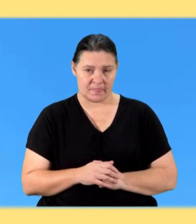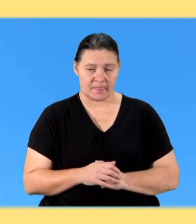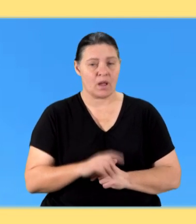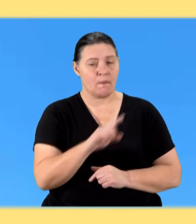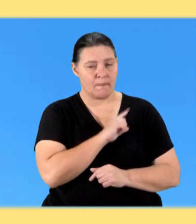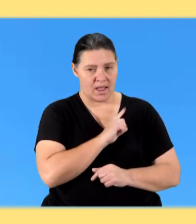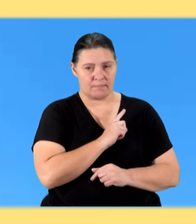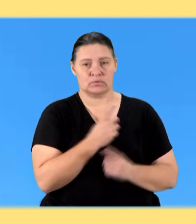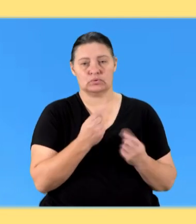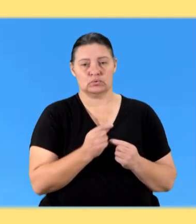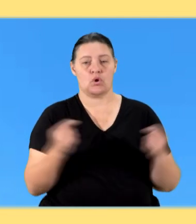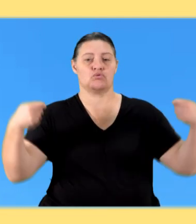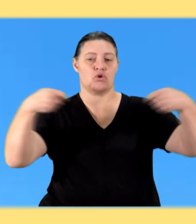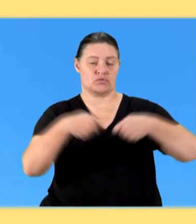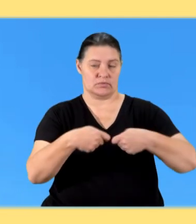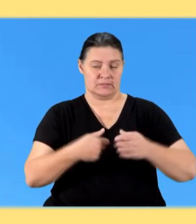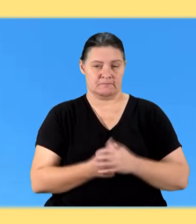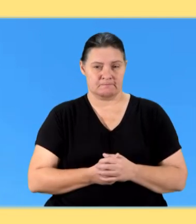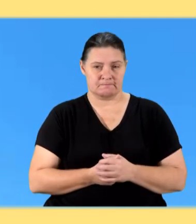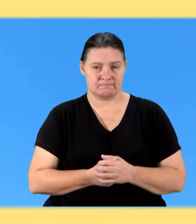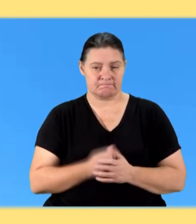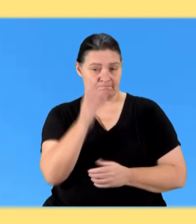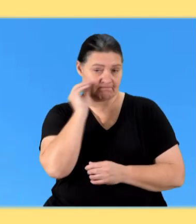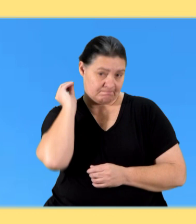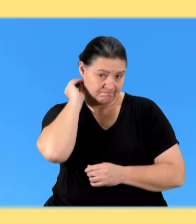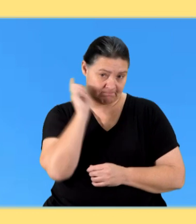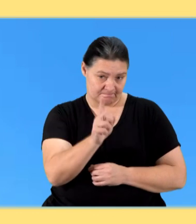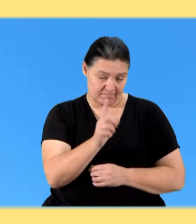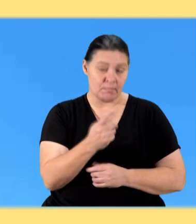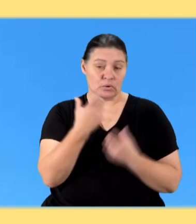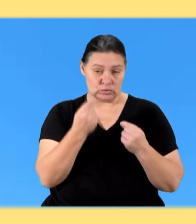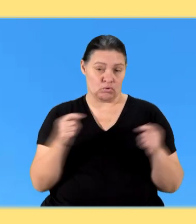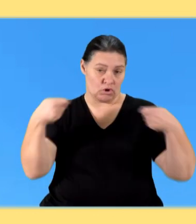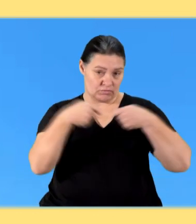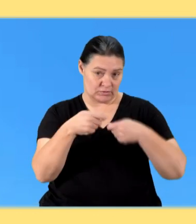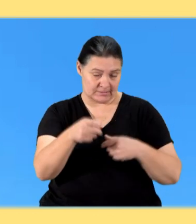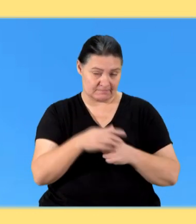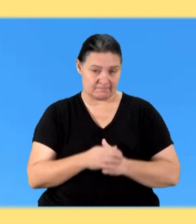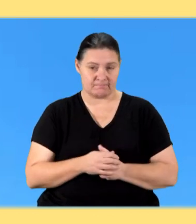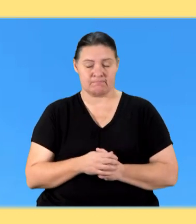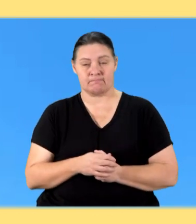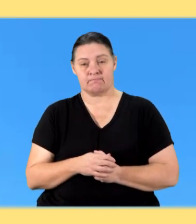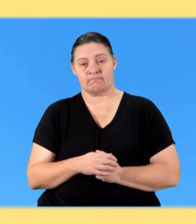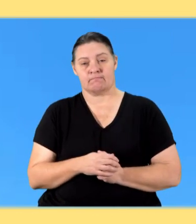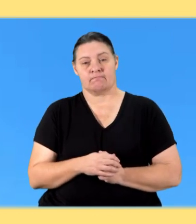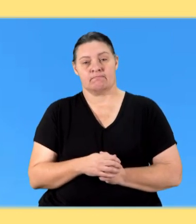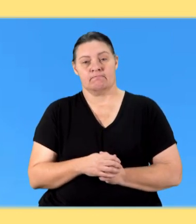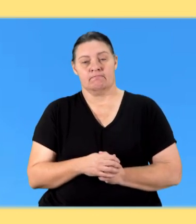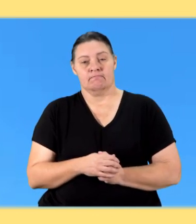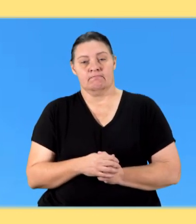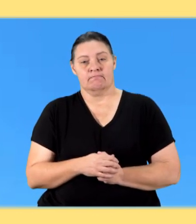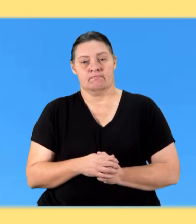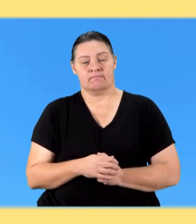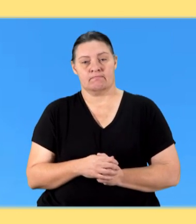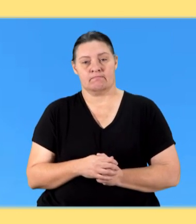1.5 when I am now doing my contributions. Keep that in mind when I do my contributions.